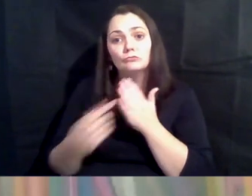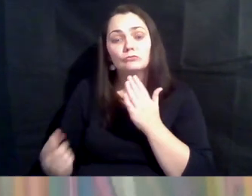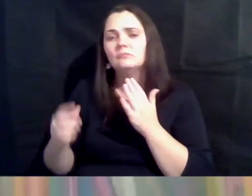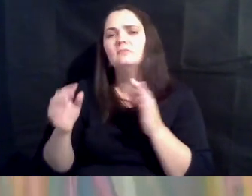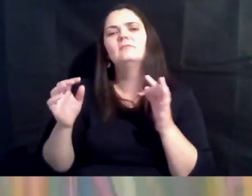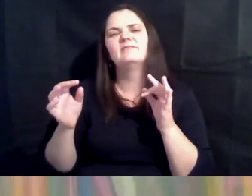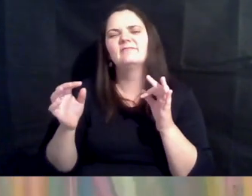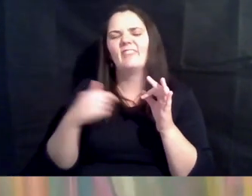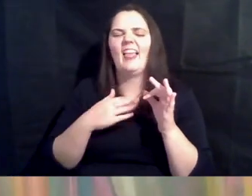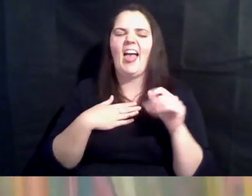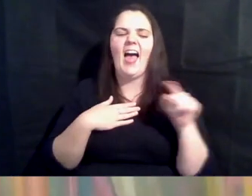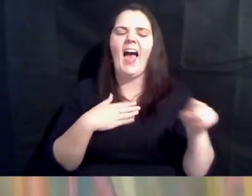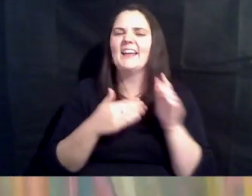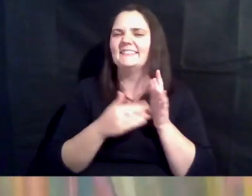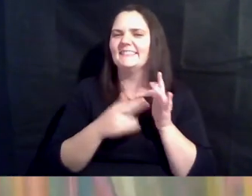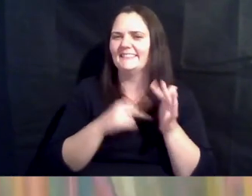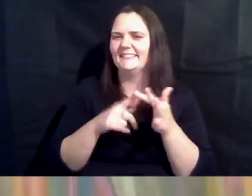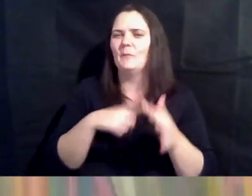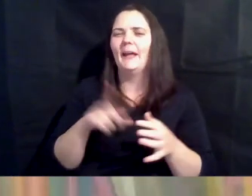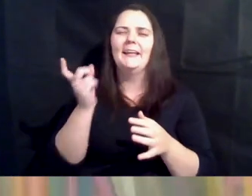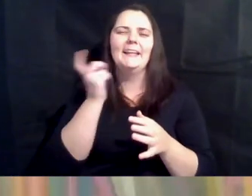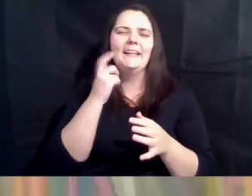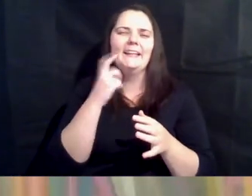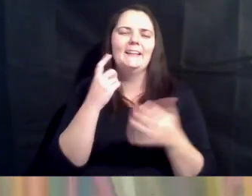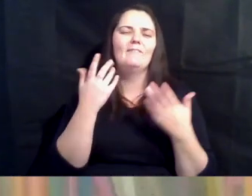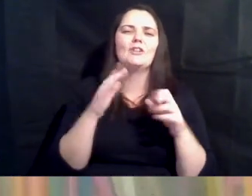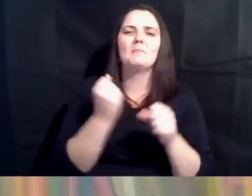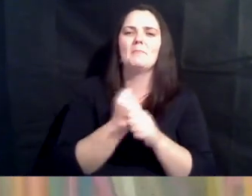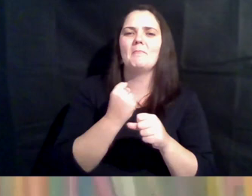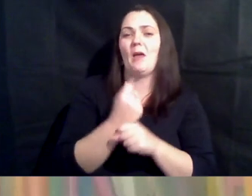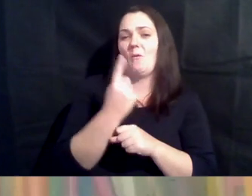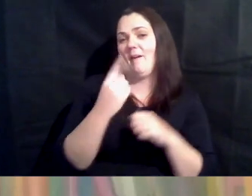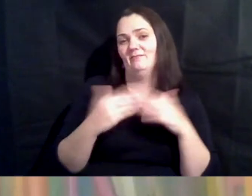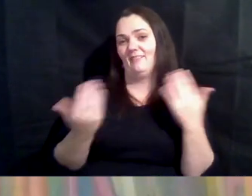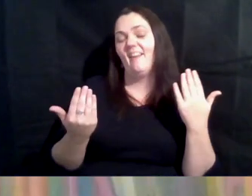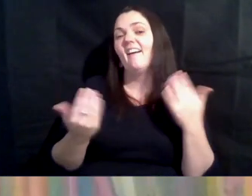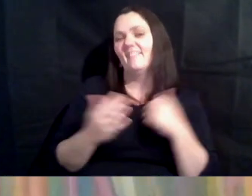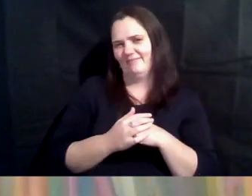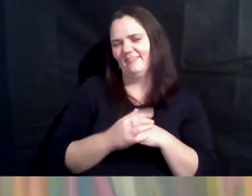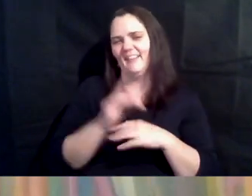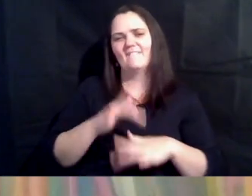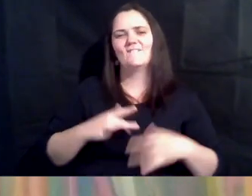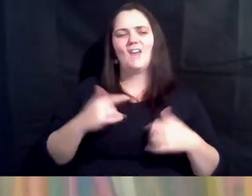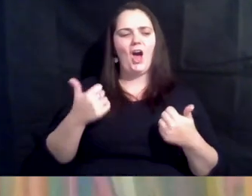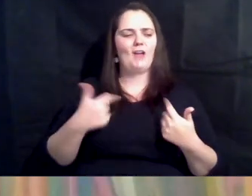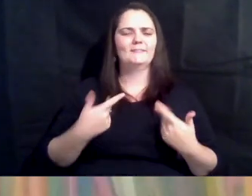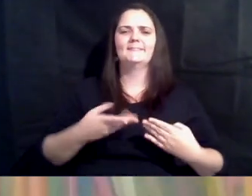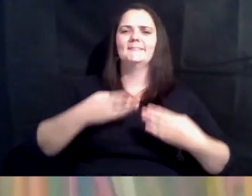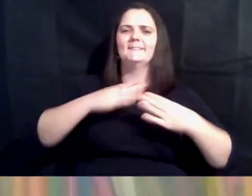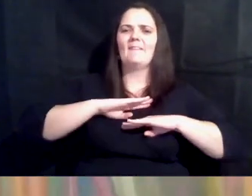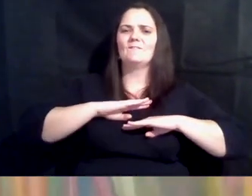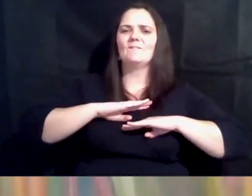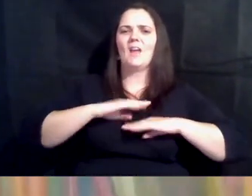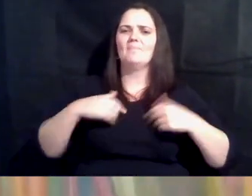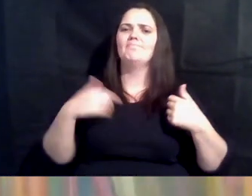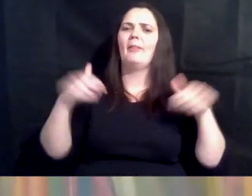it's kind of a bite-sized thing that you can tackle and finish in a day. So that you feel like you've conquered a creative project. And